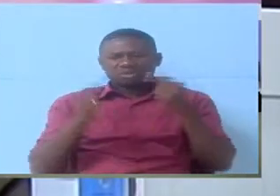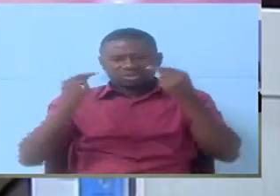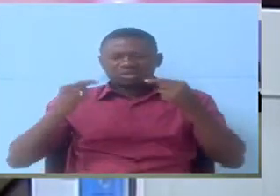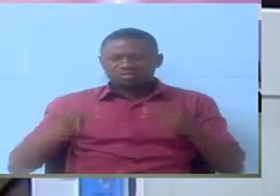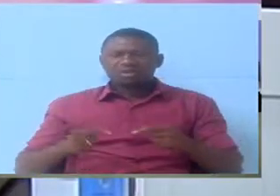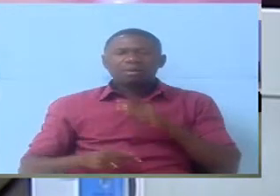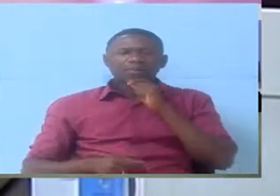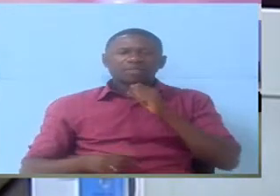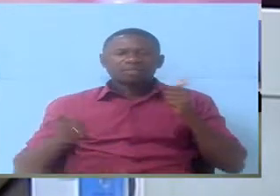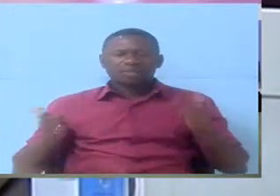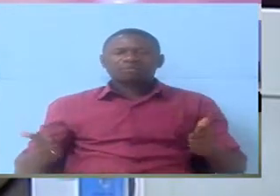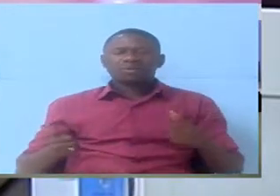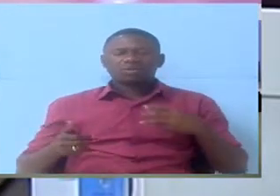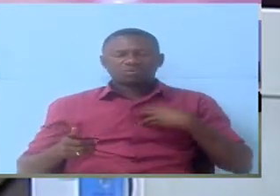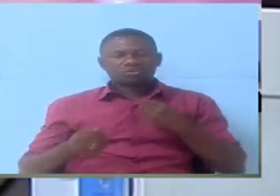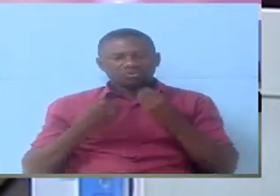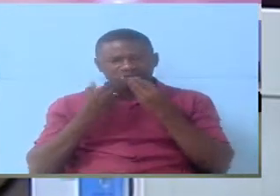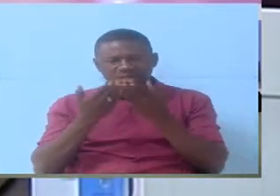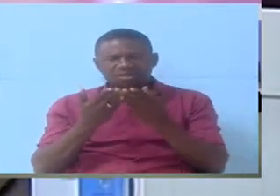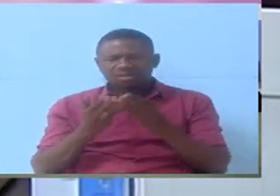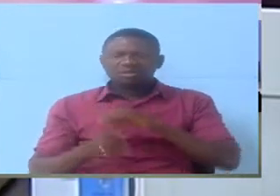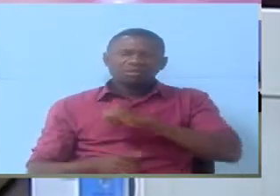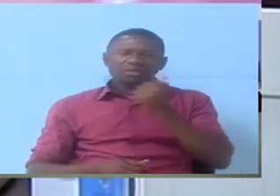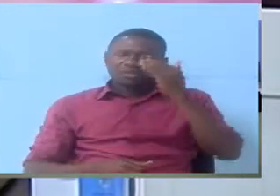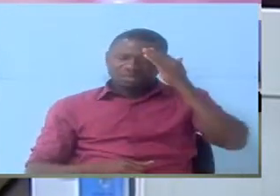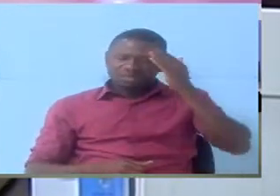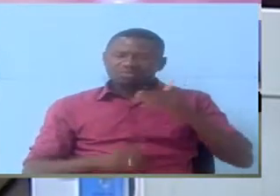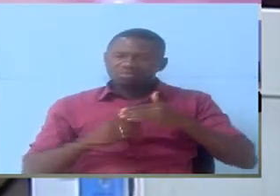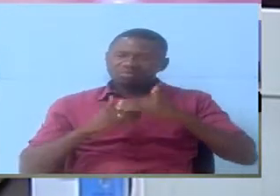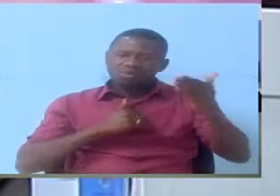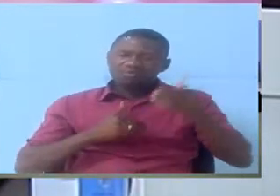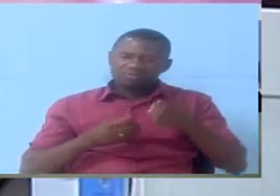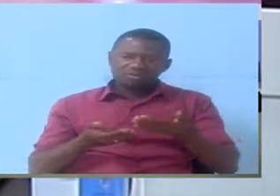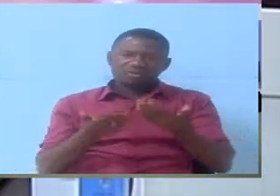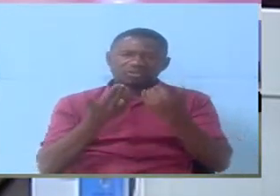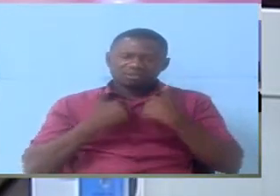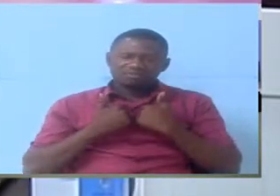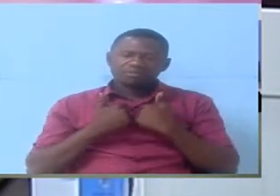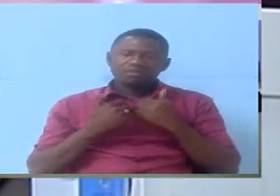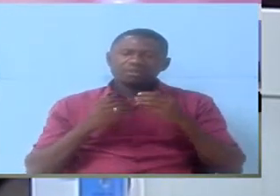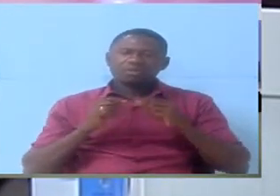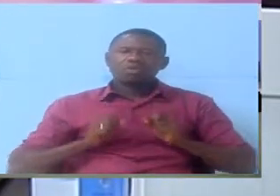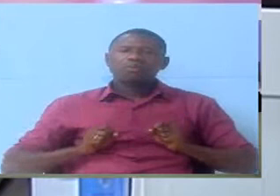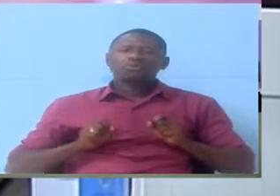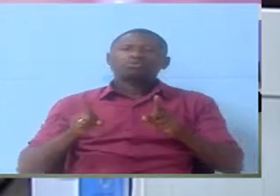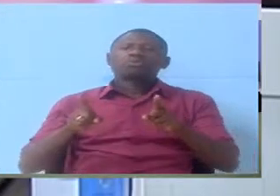Nyila munte la kuma sutunguti, Mr. Chairman. And thank you very much for giving me this opportunity. Abaraka bake puruka nyin silo dinna.